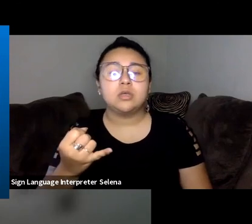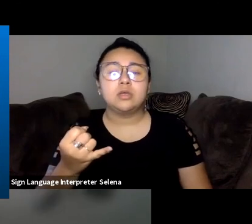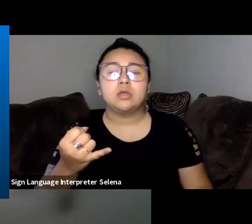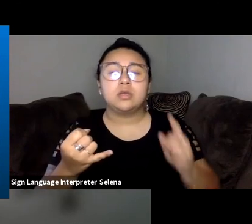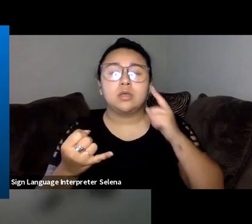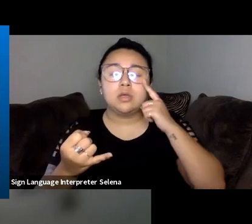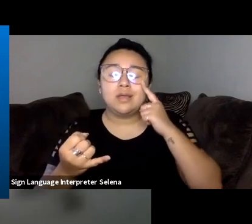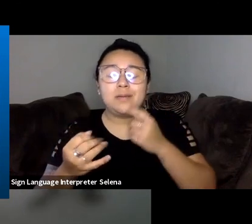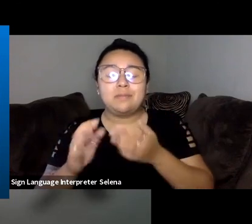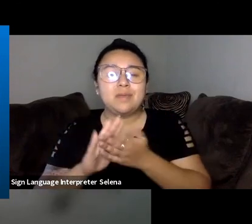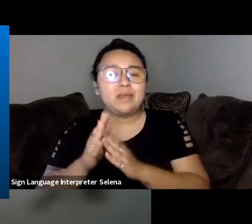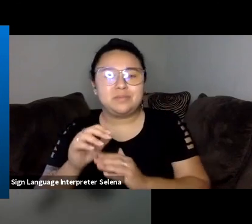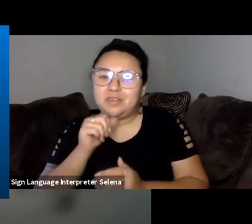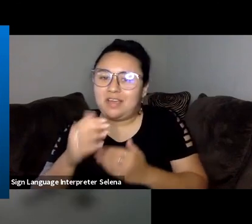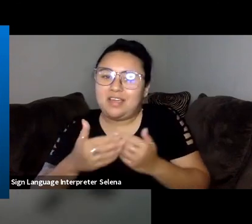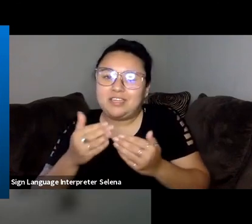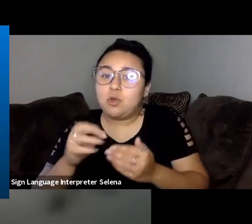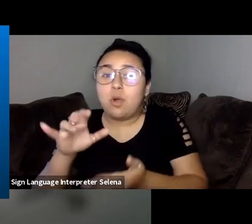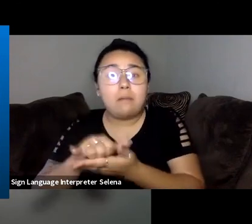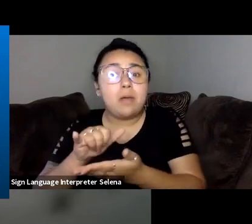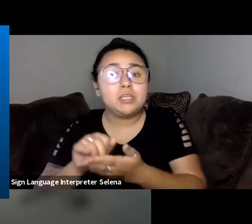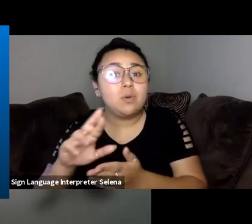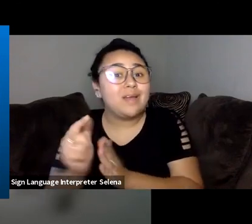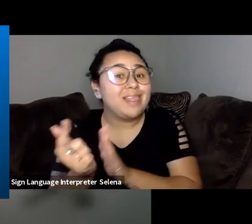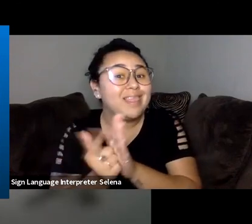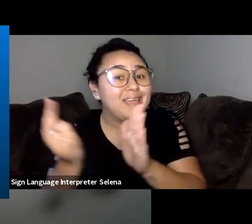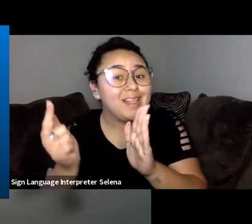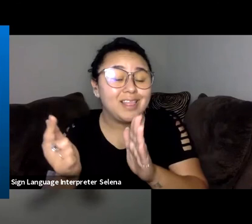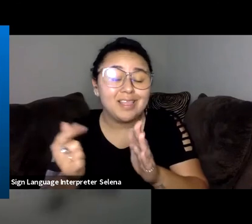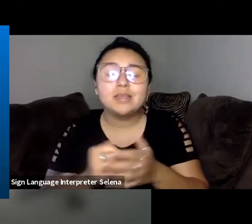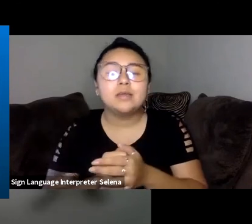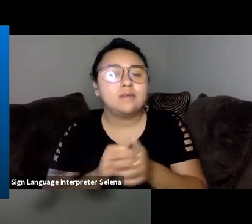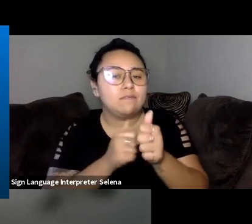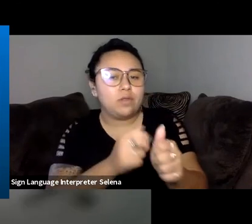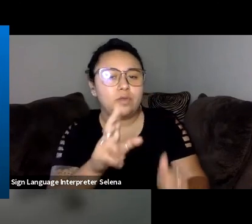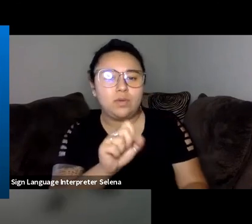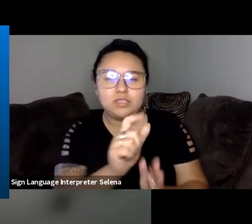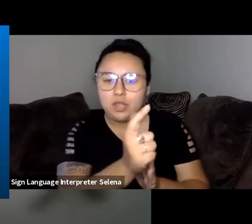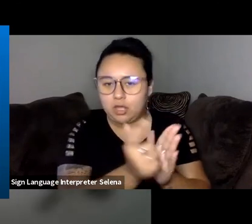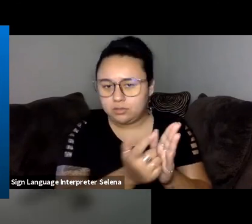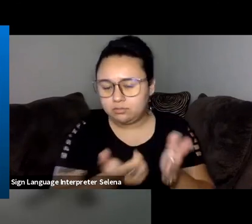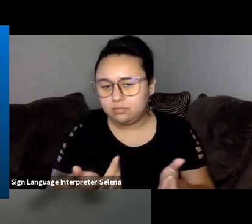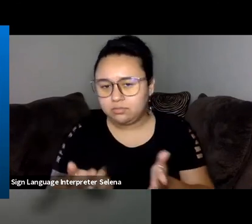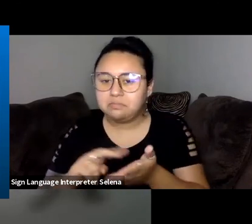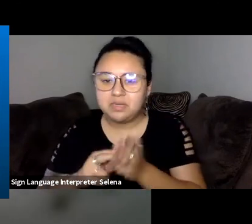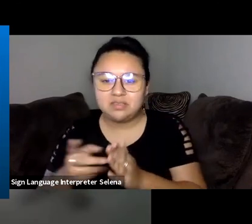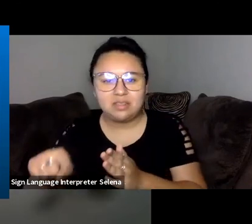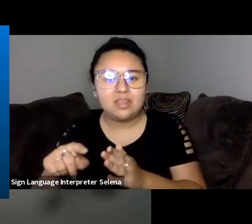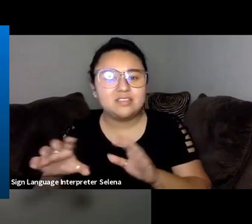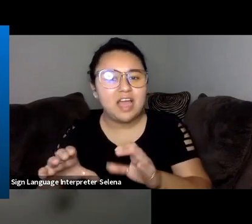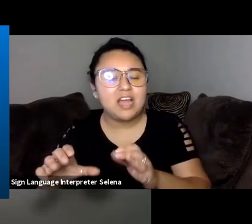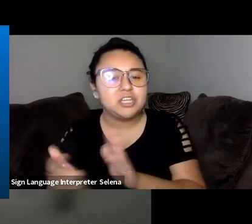impossible, but also actually illegal according to the United States. And so in order